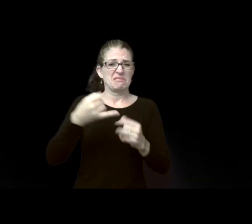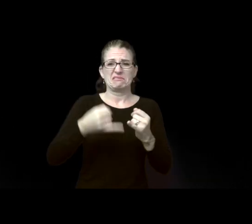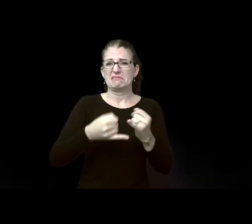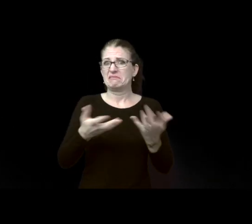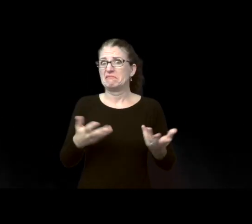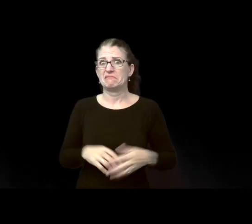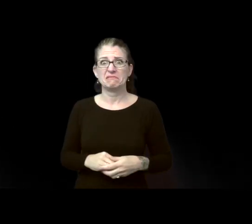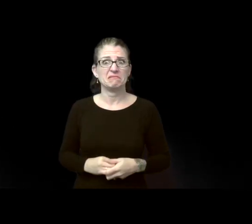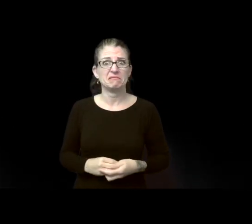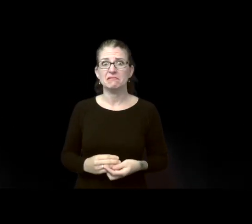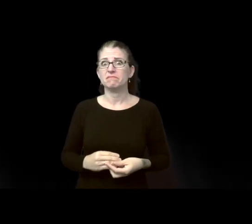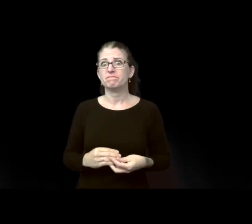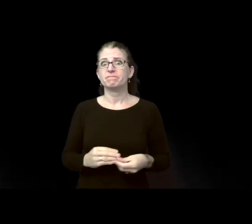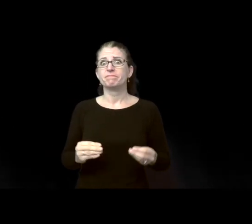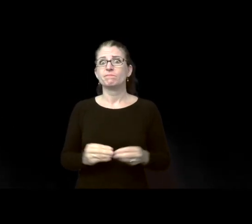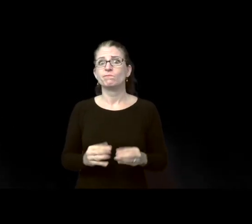Yeah.